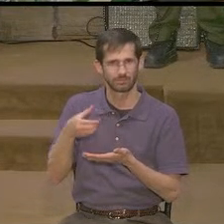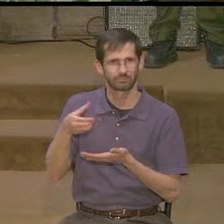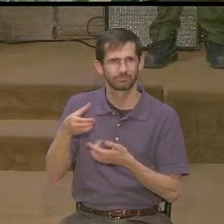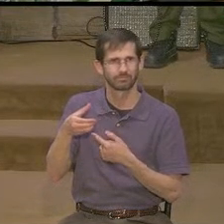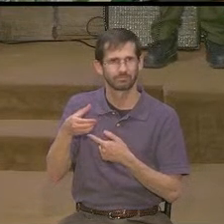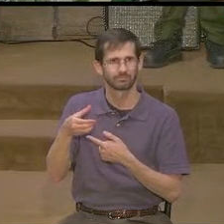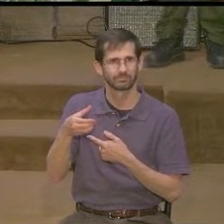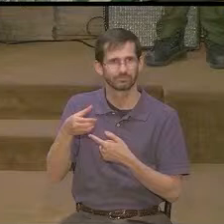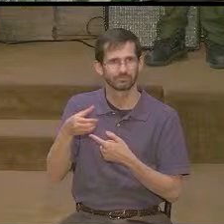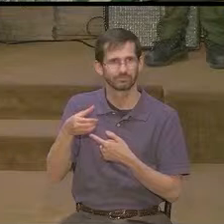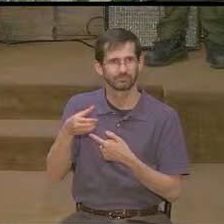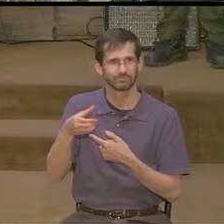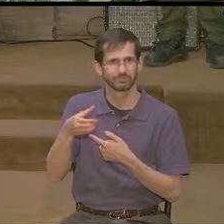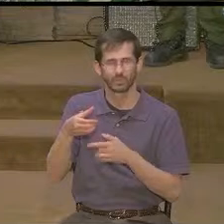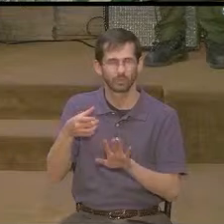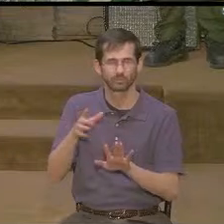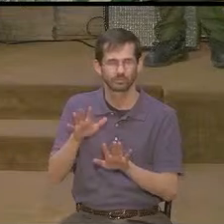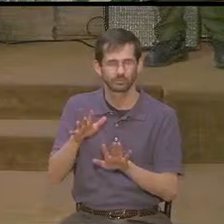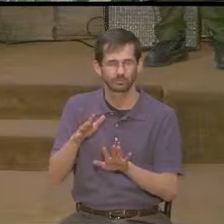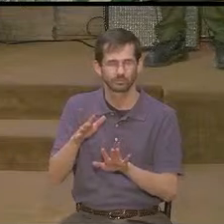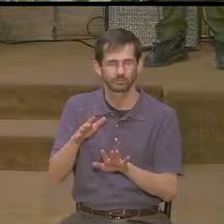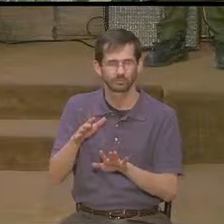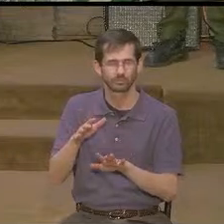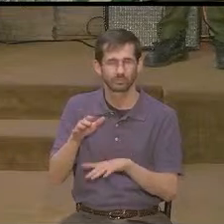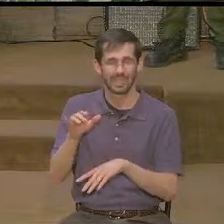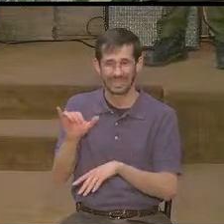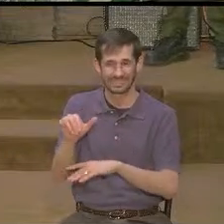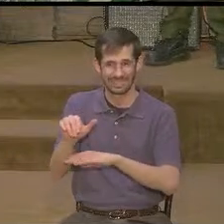On the same night he took the bread, pardon me.